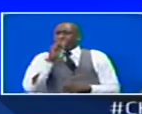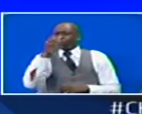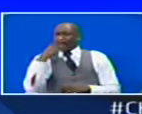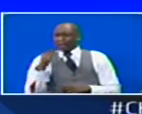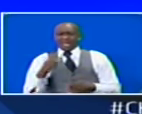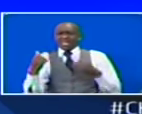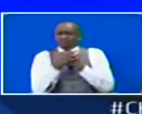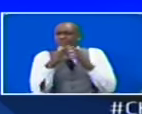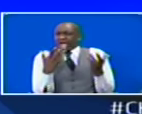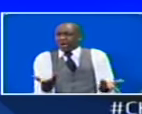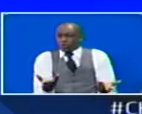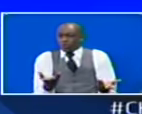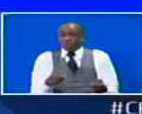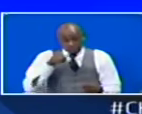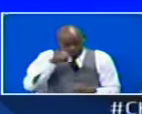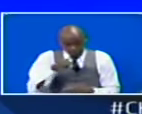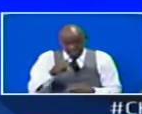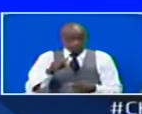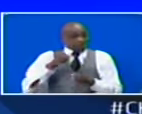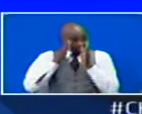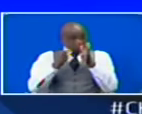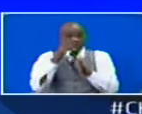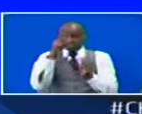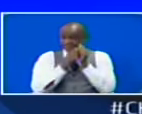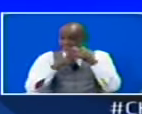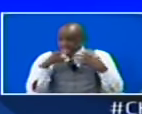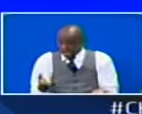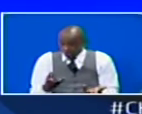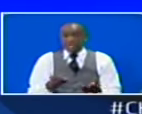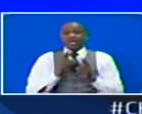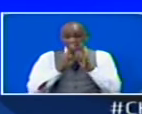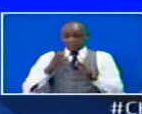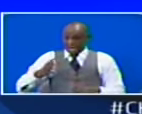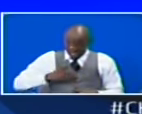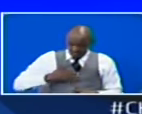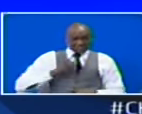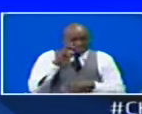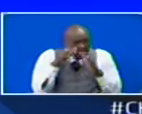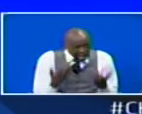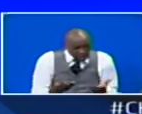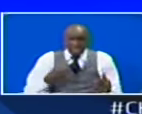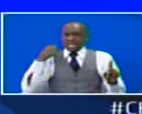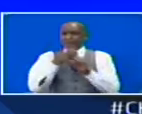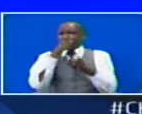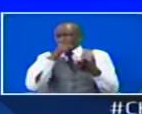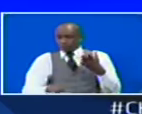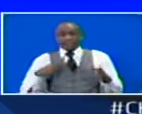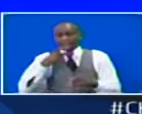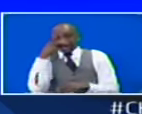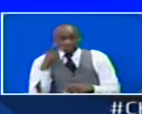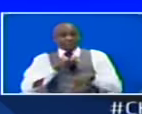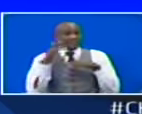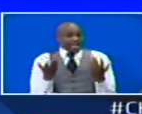beyond Machakos? Tonight on Spotlight 2017, Murimi Mwangi examines the possible impact of the